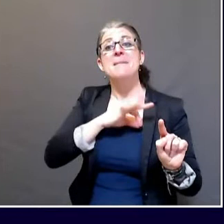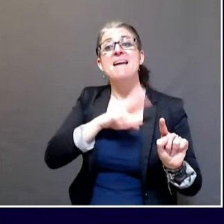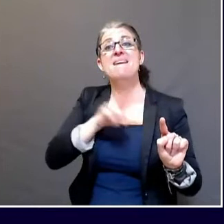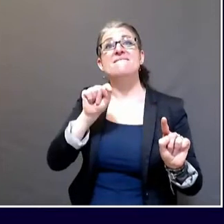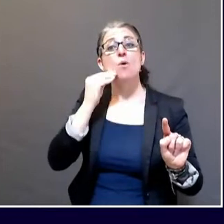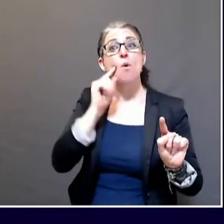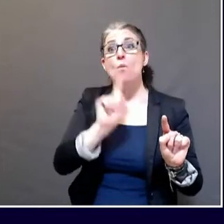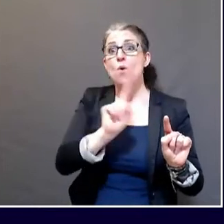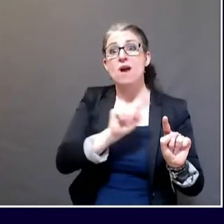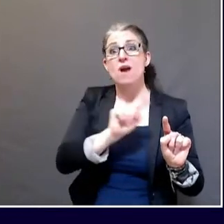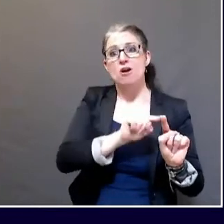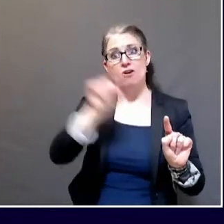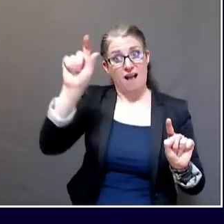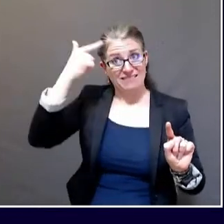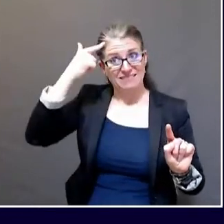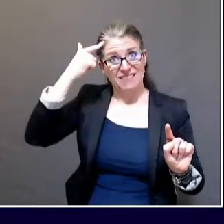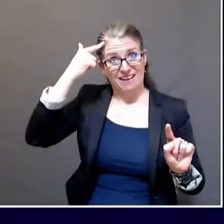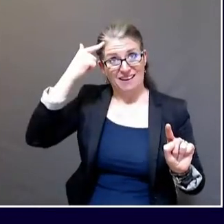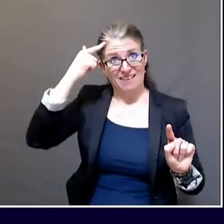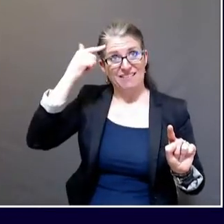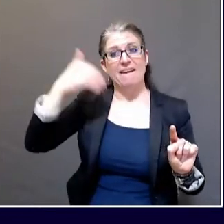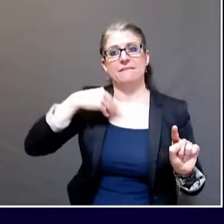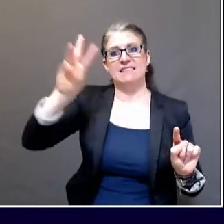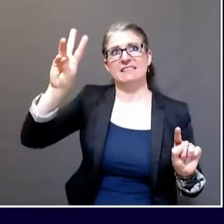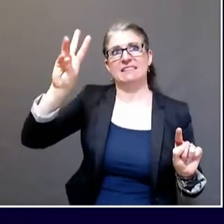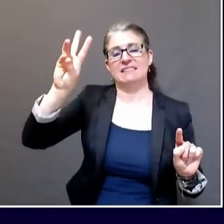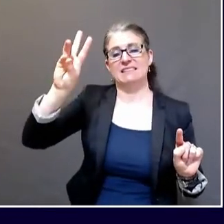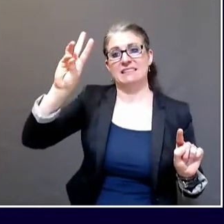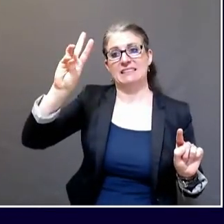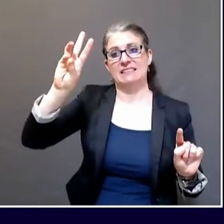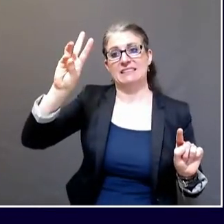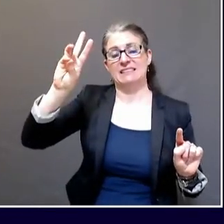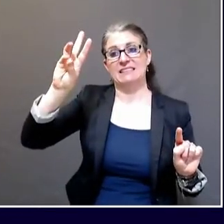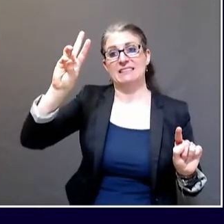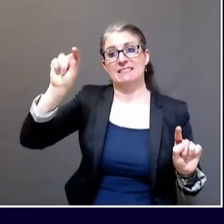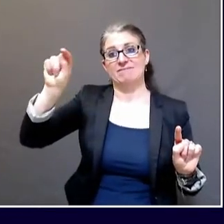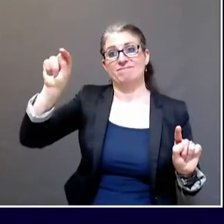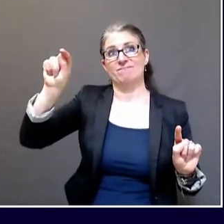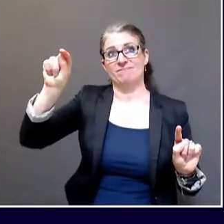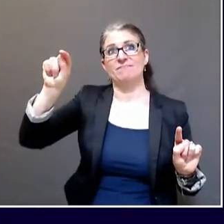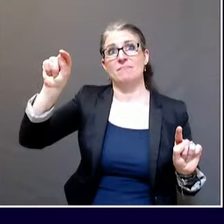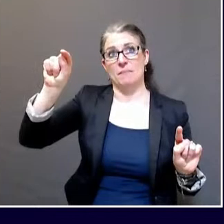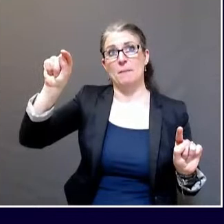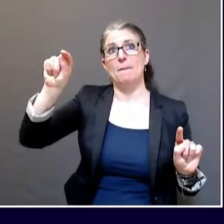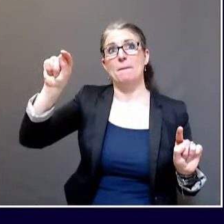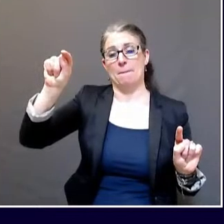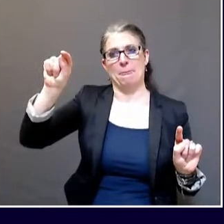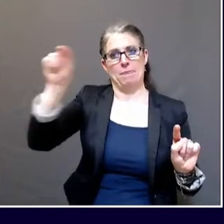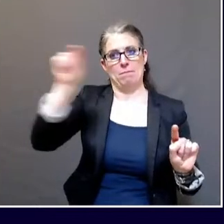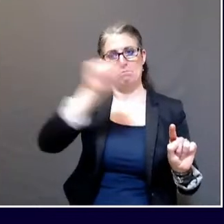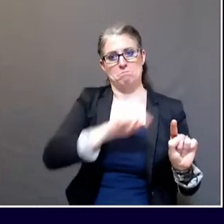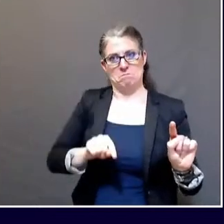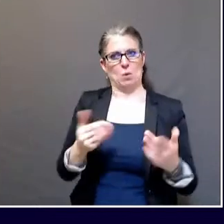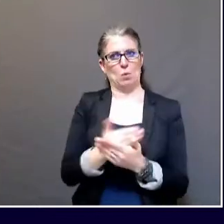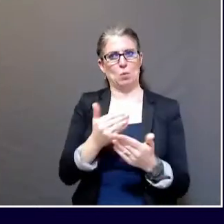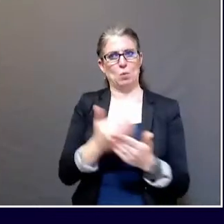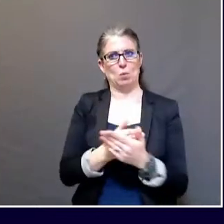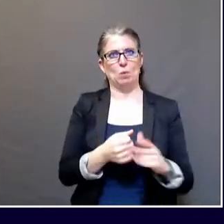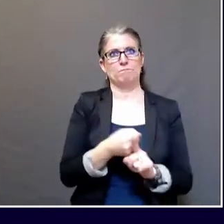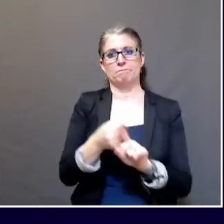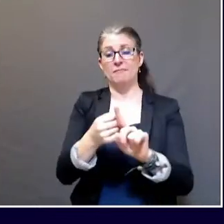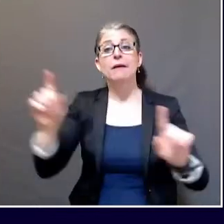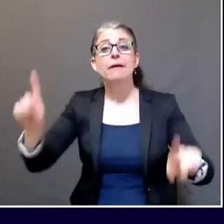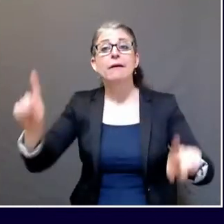also like to provide now updates on 2 ongoing outbreak investigations in which Maine CDC and our colleagues are